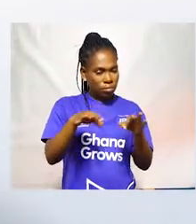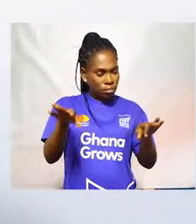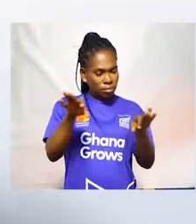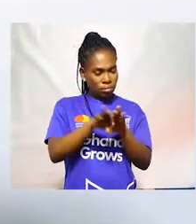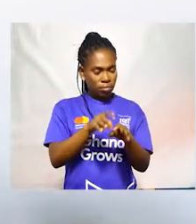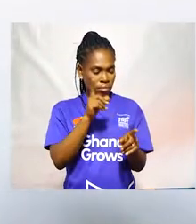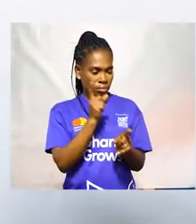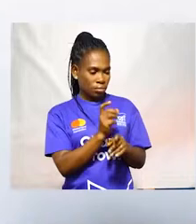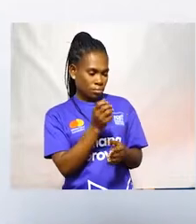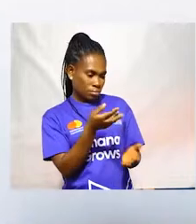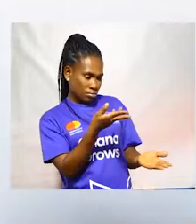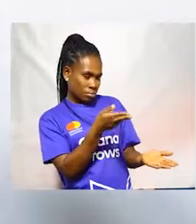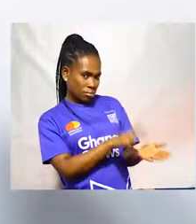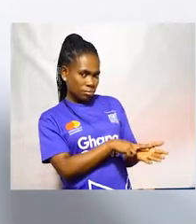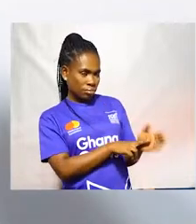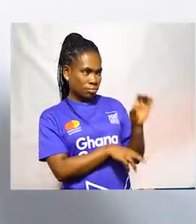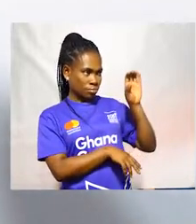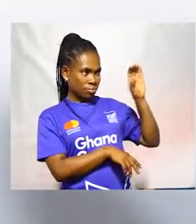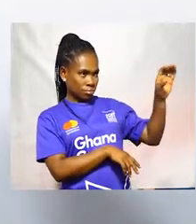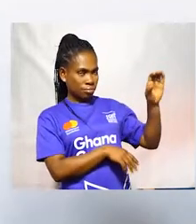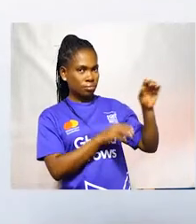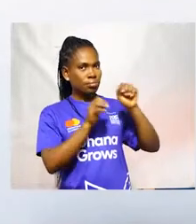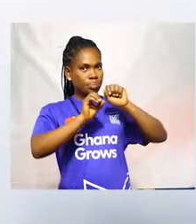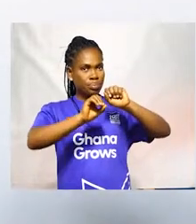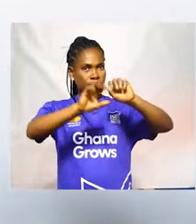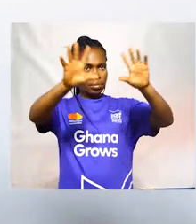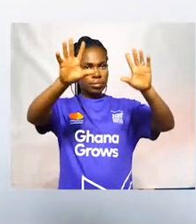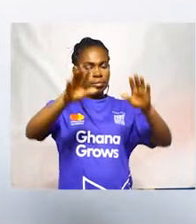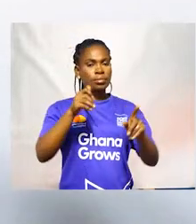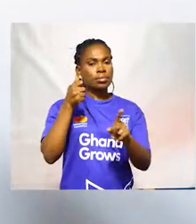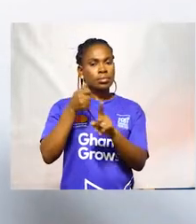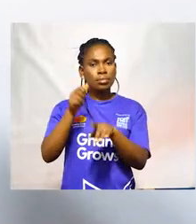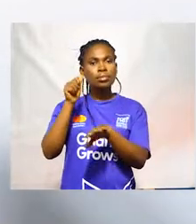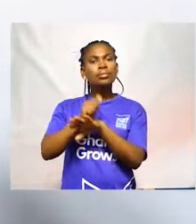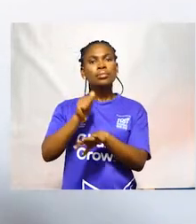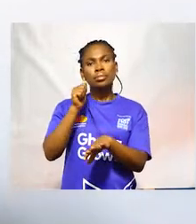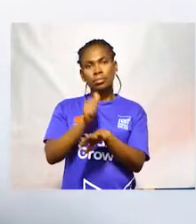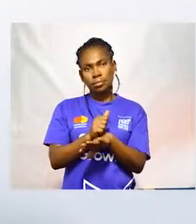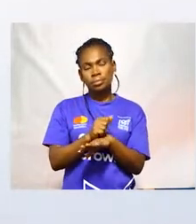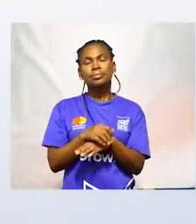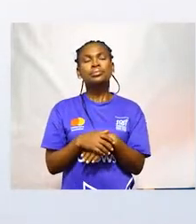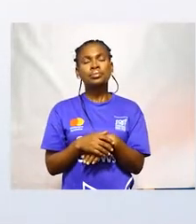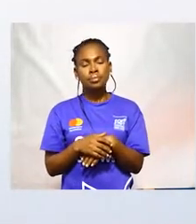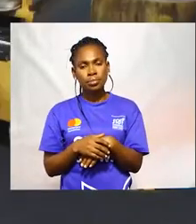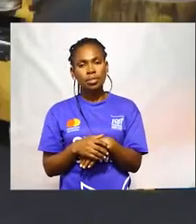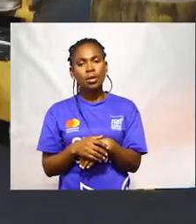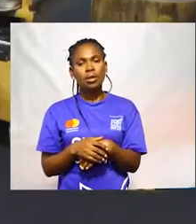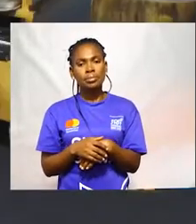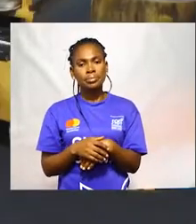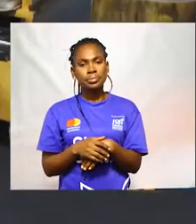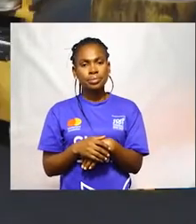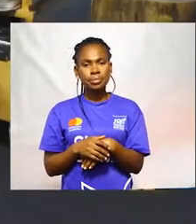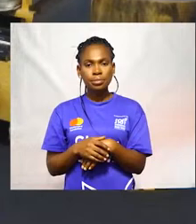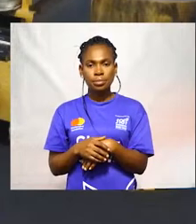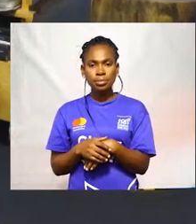quote on the screen. So that was what I was just using to tweet. You see?